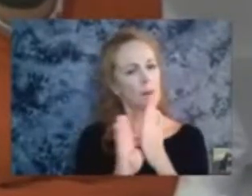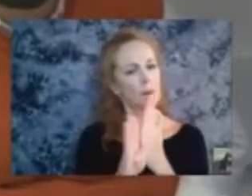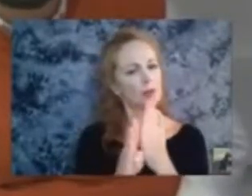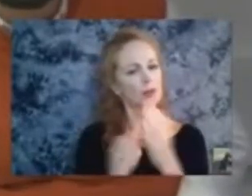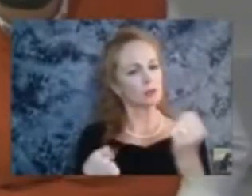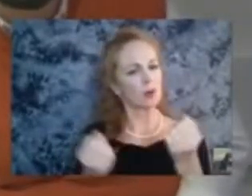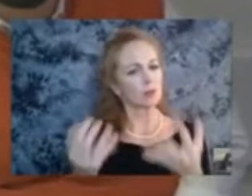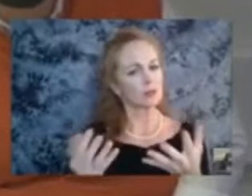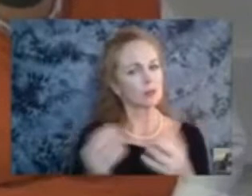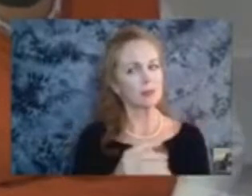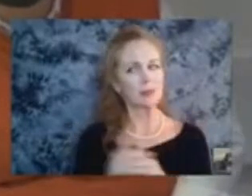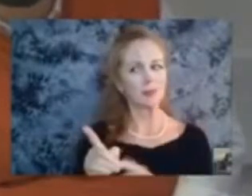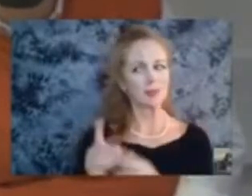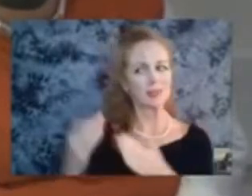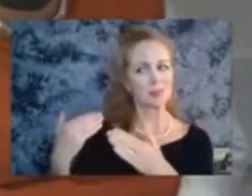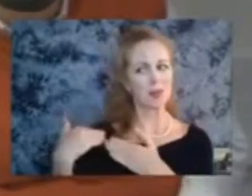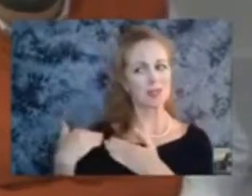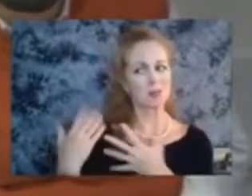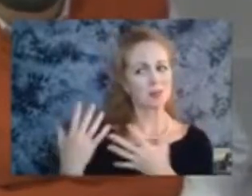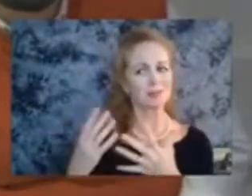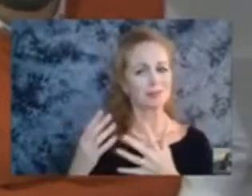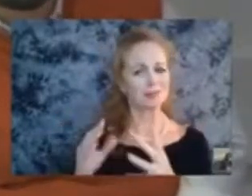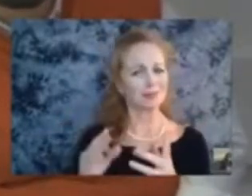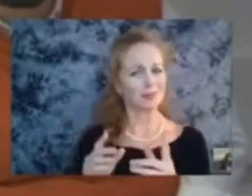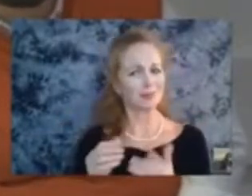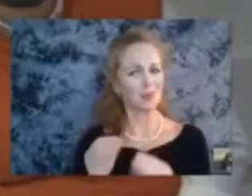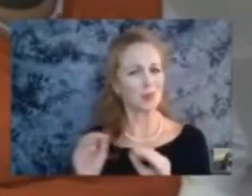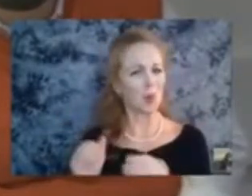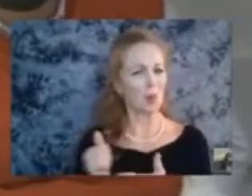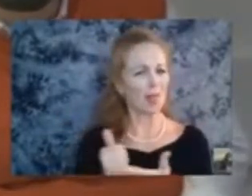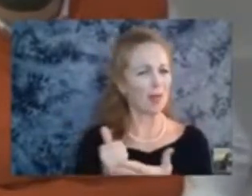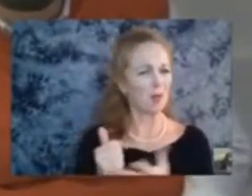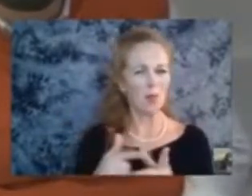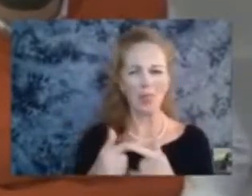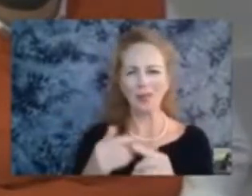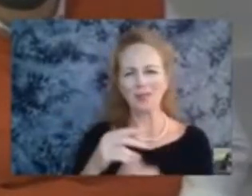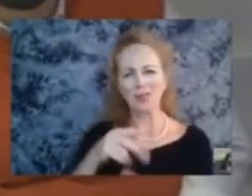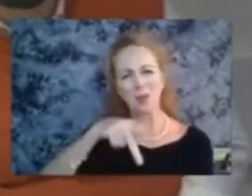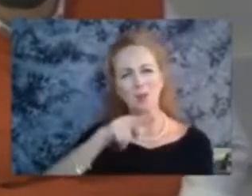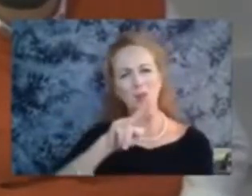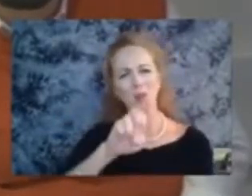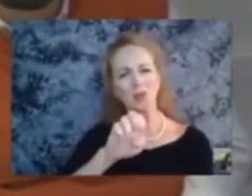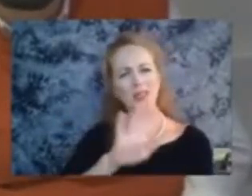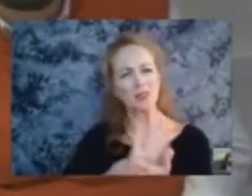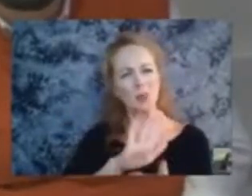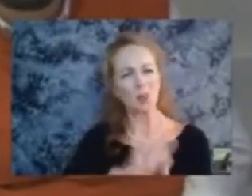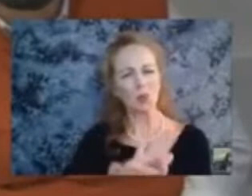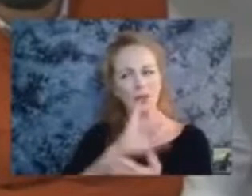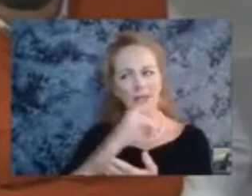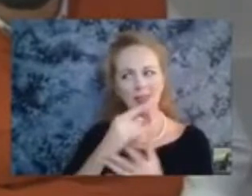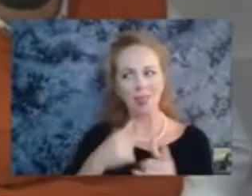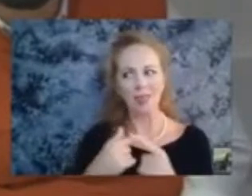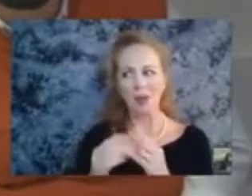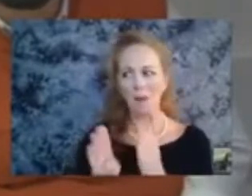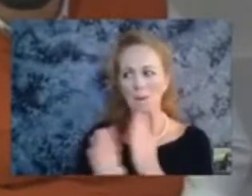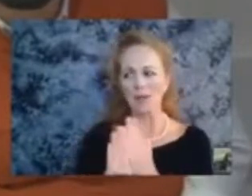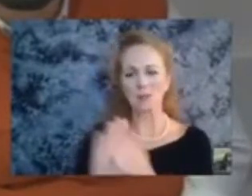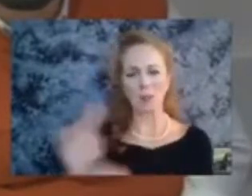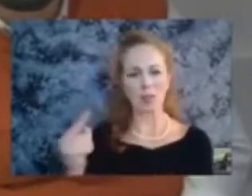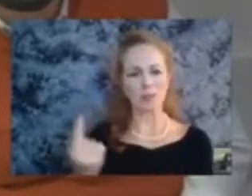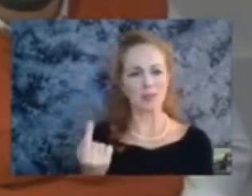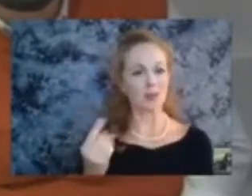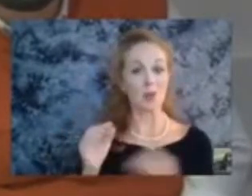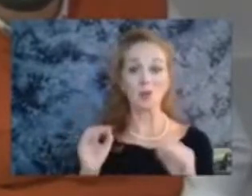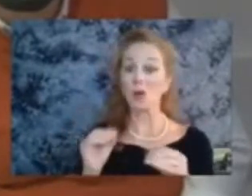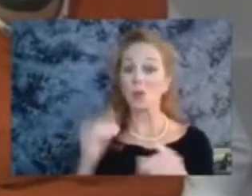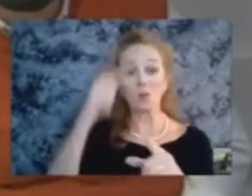all of this work, and especially ma'am. with those preschoolers on the bus. Yes, Because ma'am. now you'll have preschoolers on the bus by themselves without brothers or